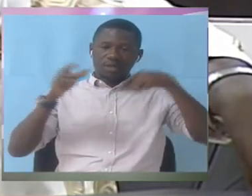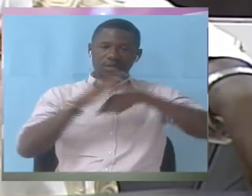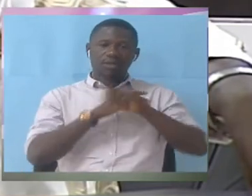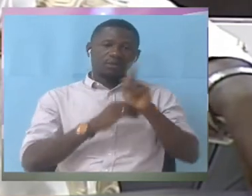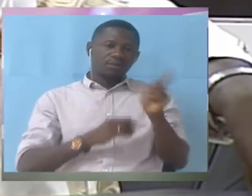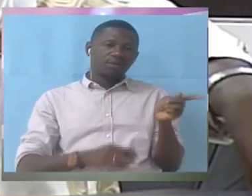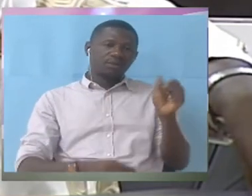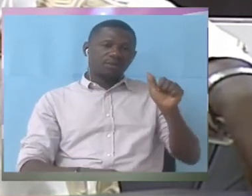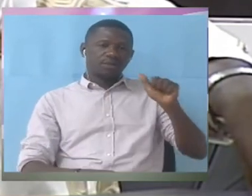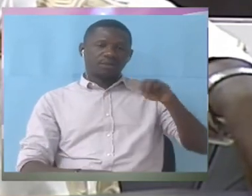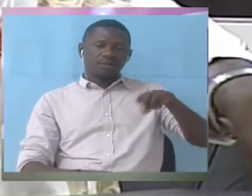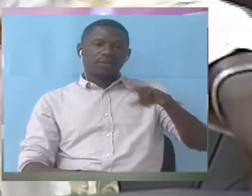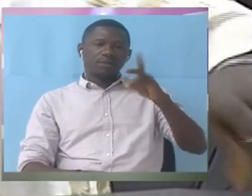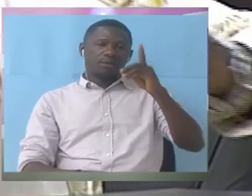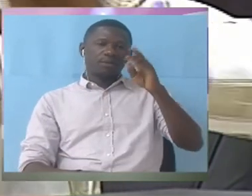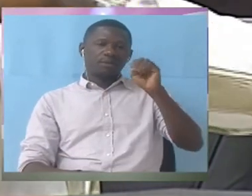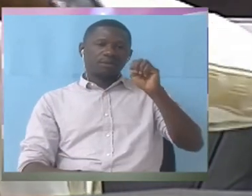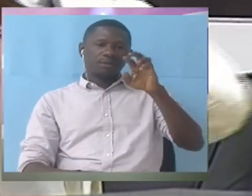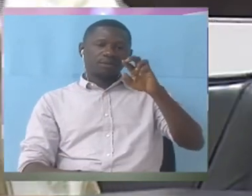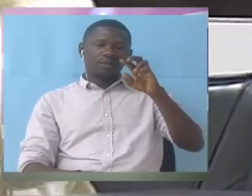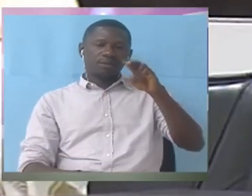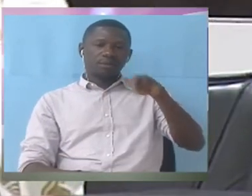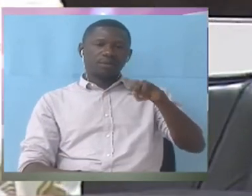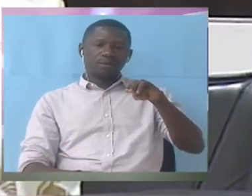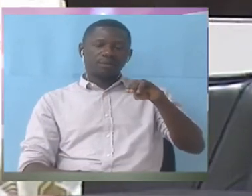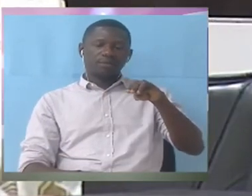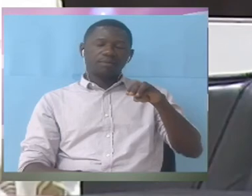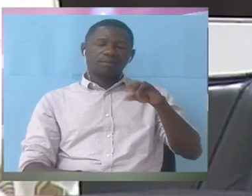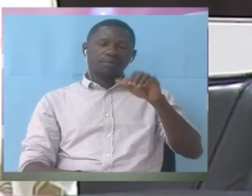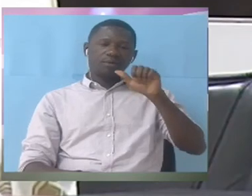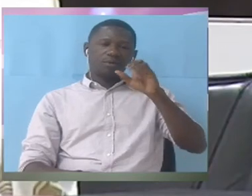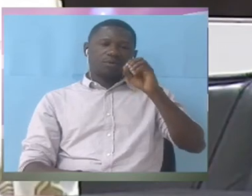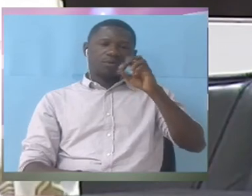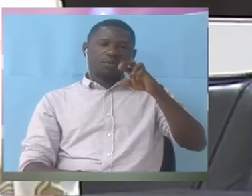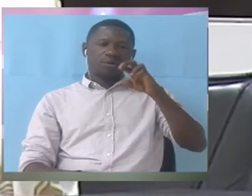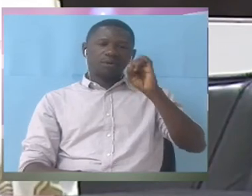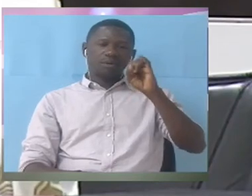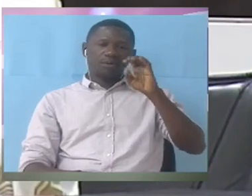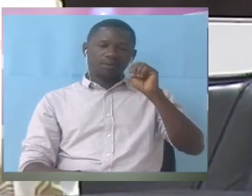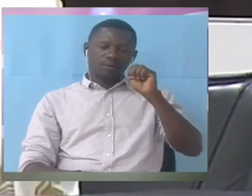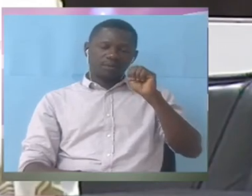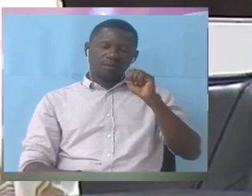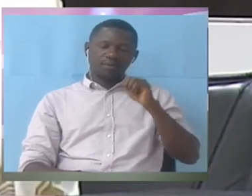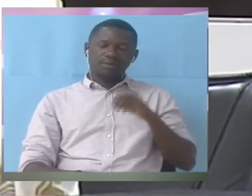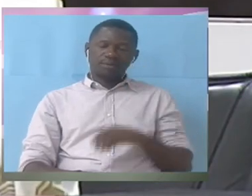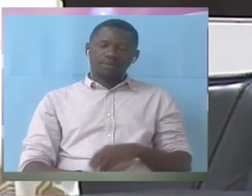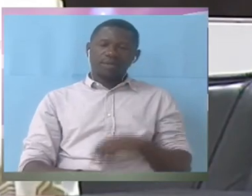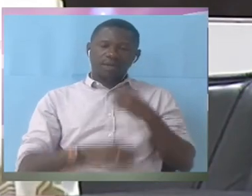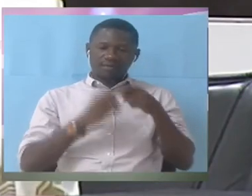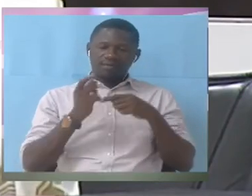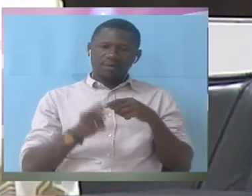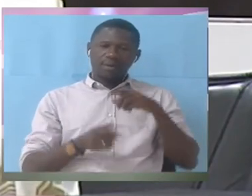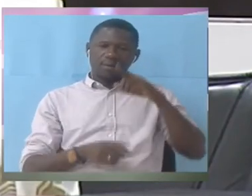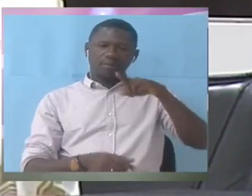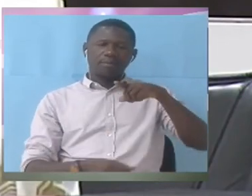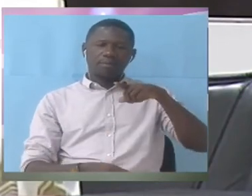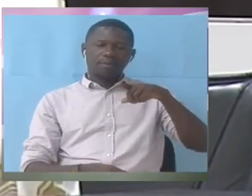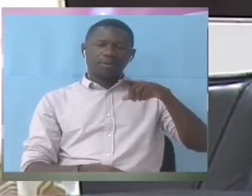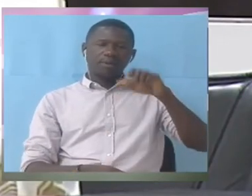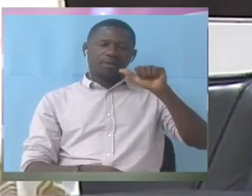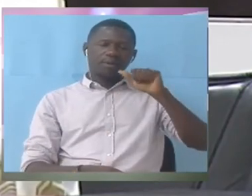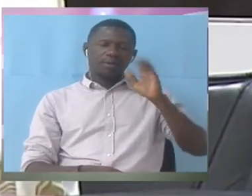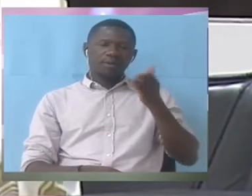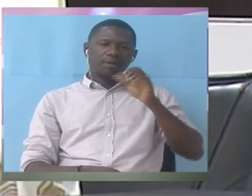both came back. No, I think Pasala proceeded to the police thereafter.